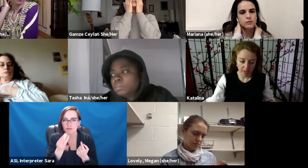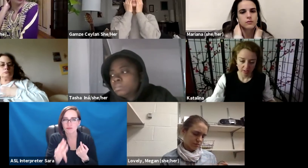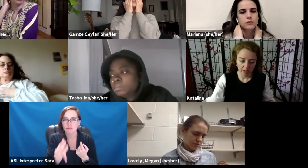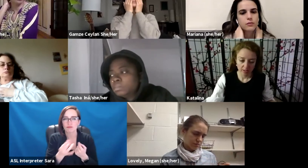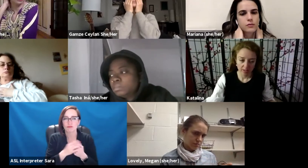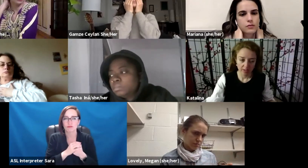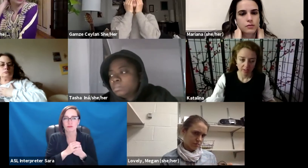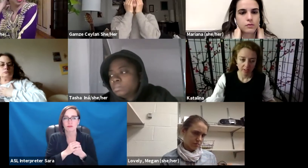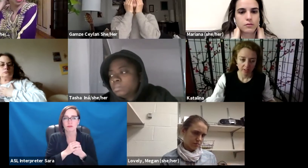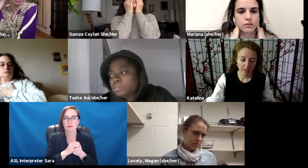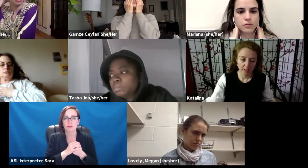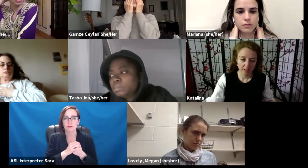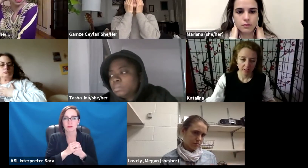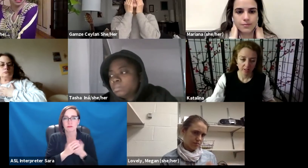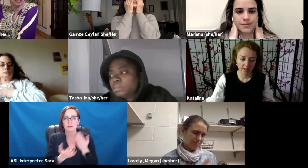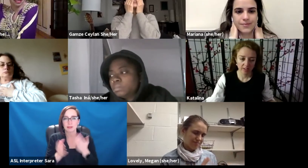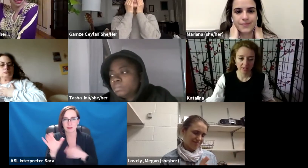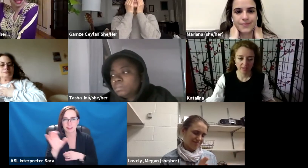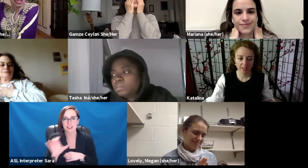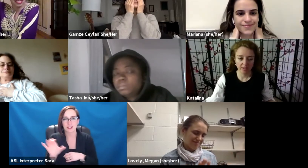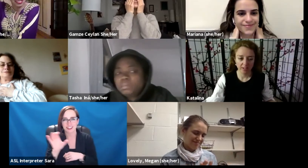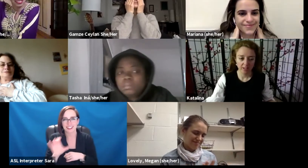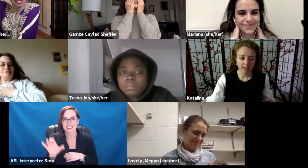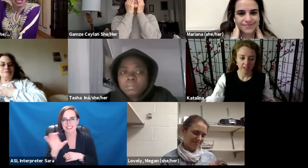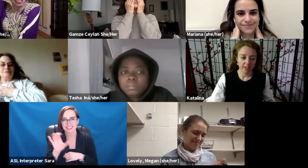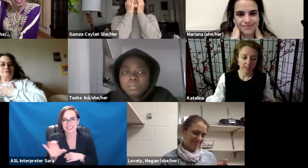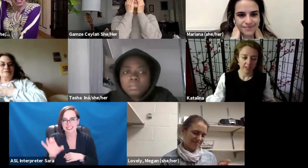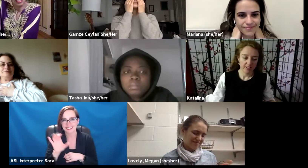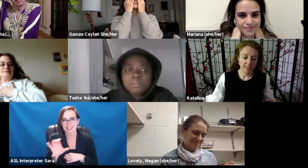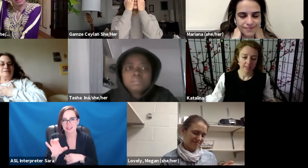Maybe you want a piece of chocolate.